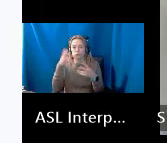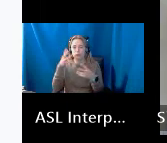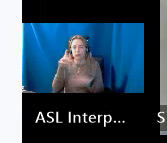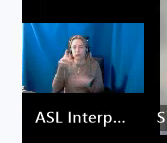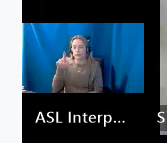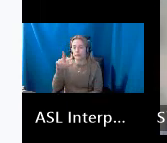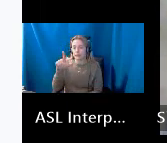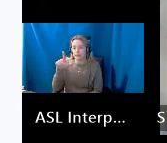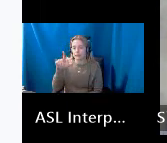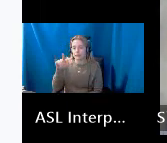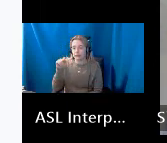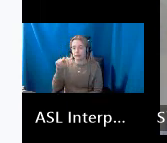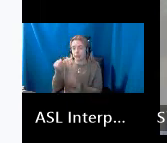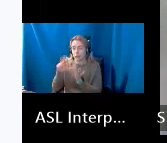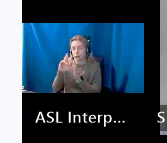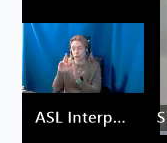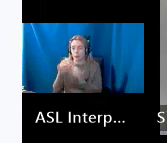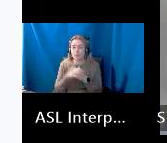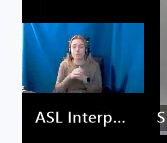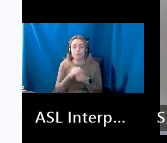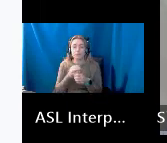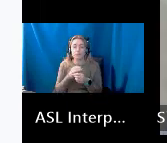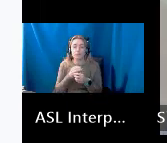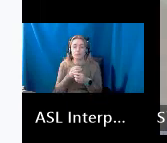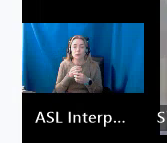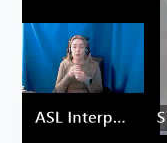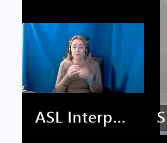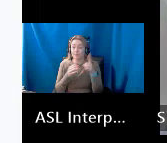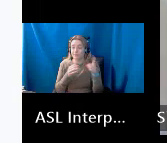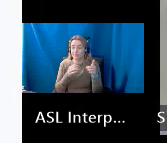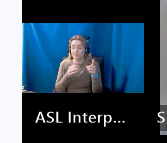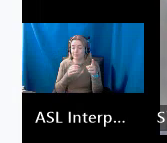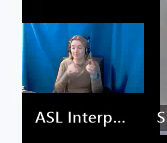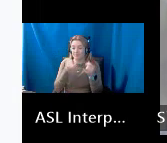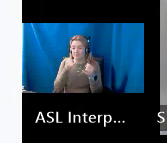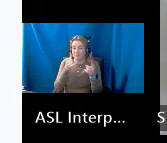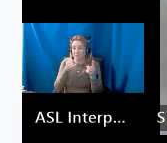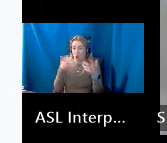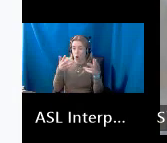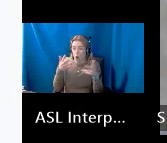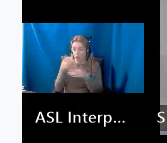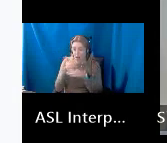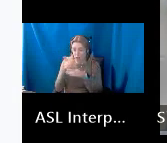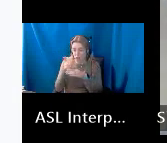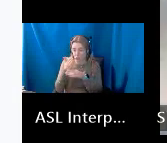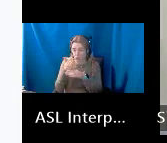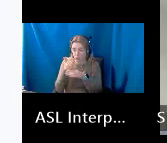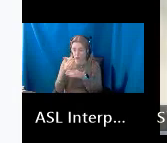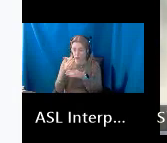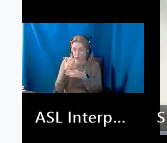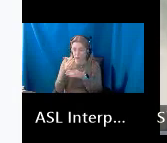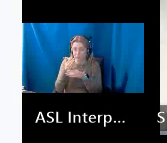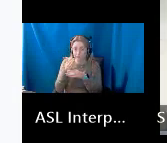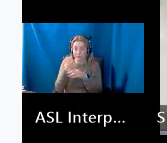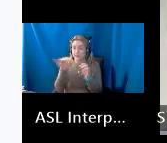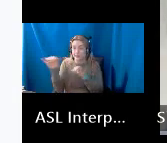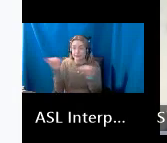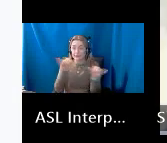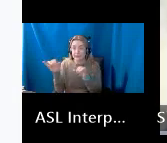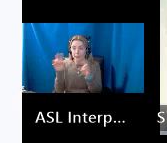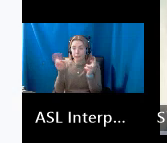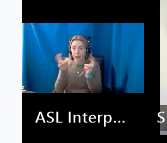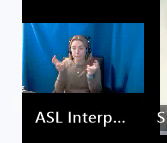review. So I shared this first page of my lit review. Again, it's on that same topic. Topic isn't